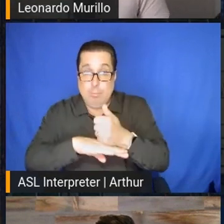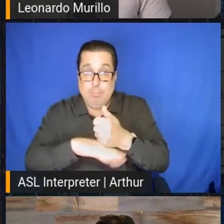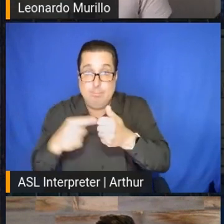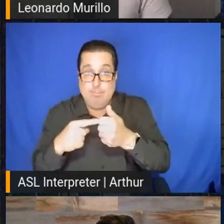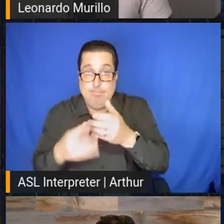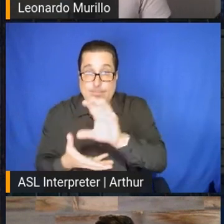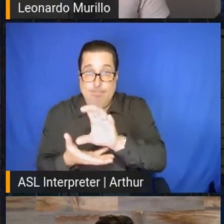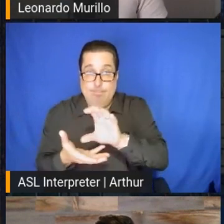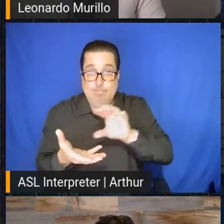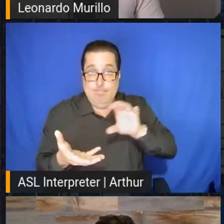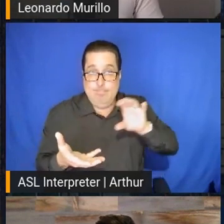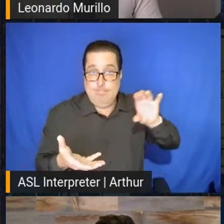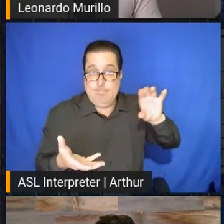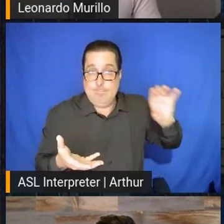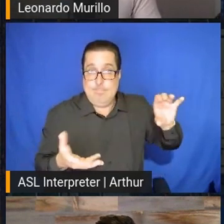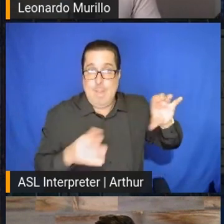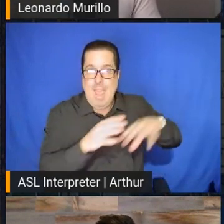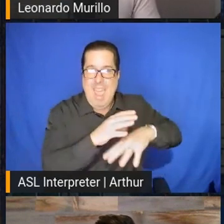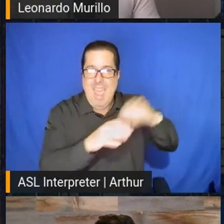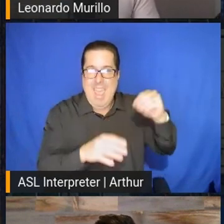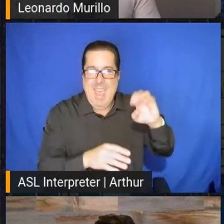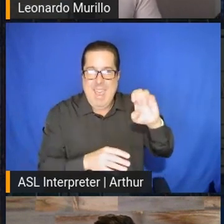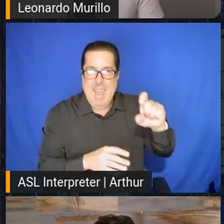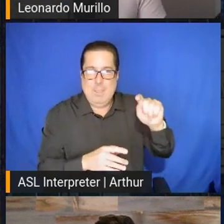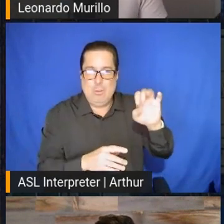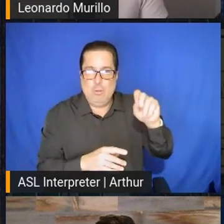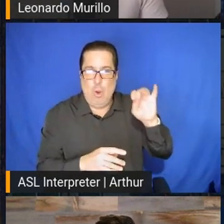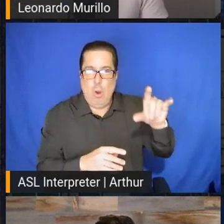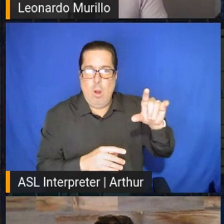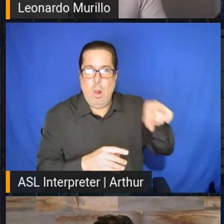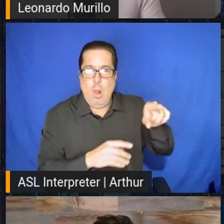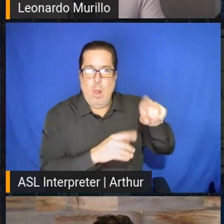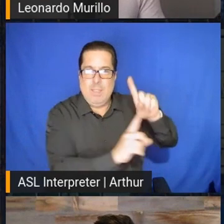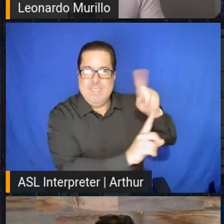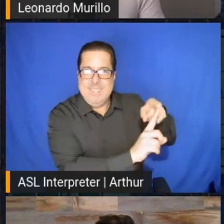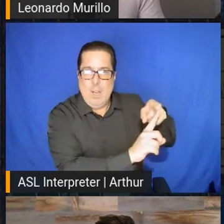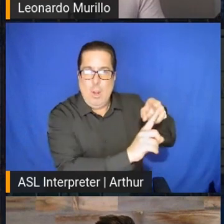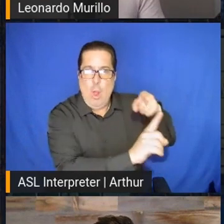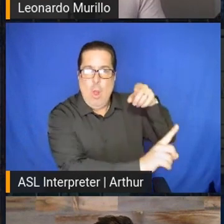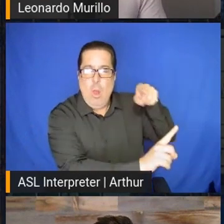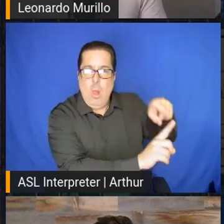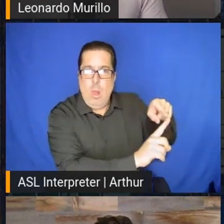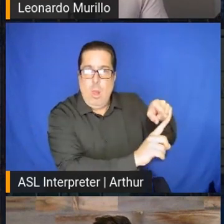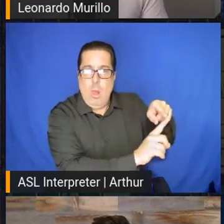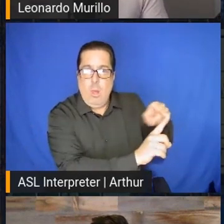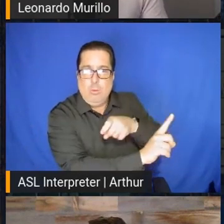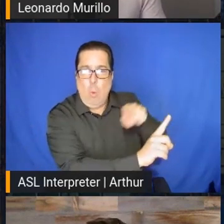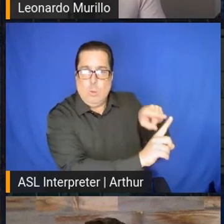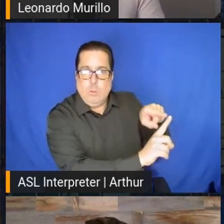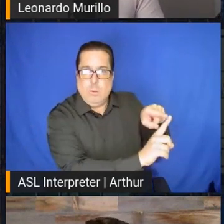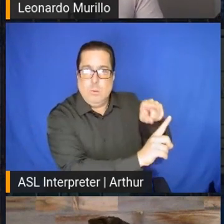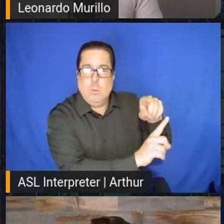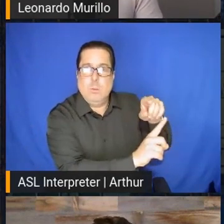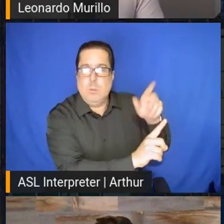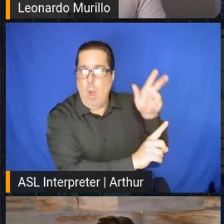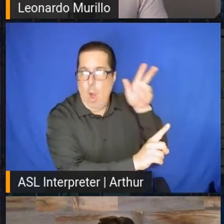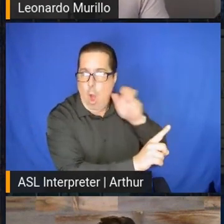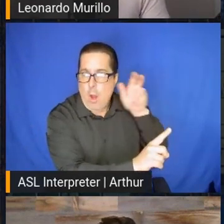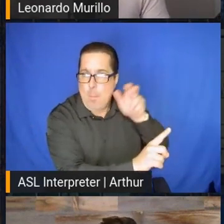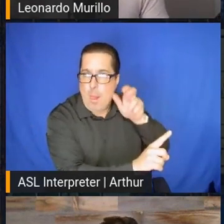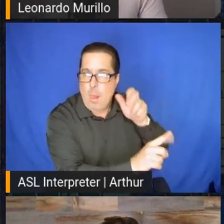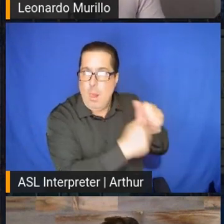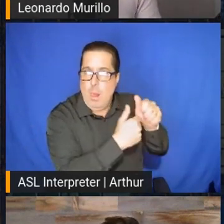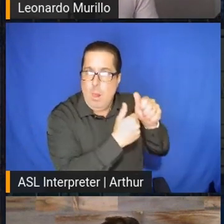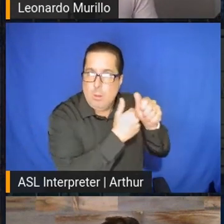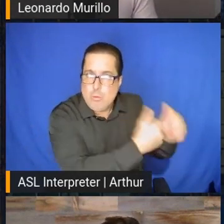in a external single source of truth that is auditable, that is traceable, that